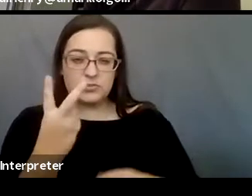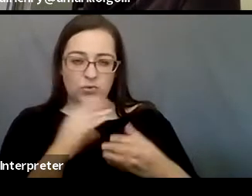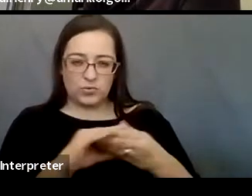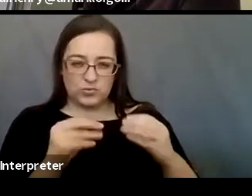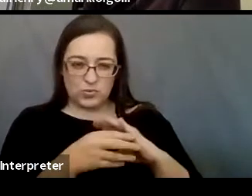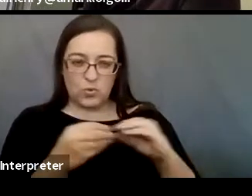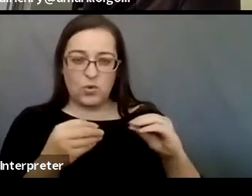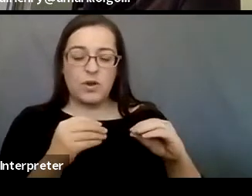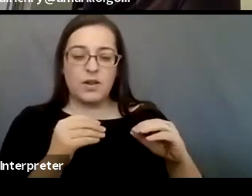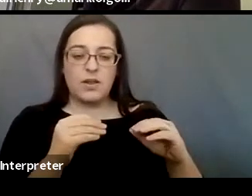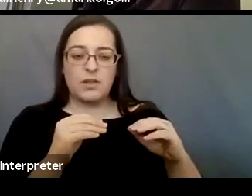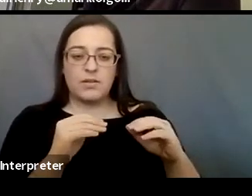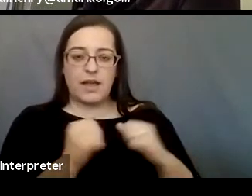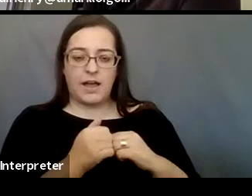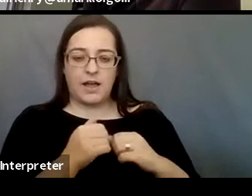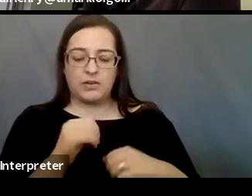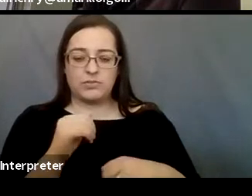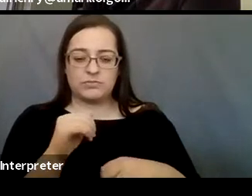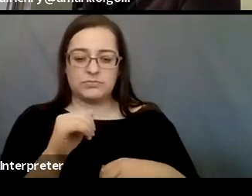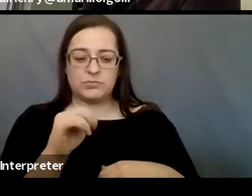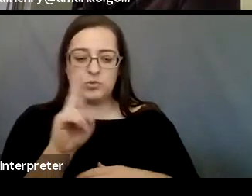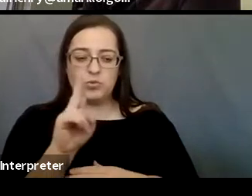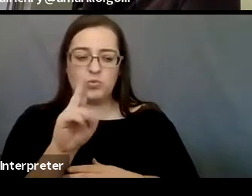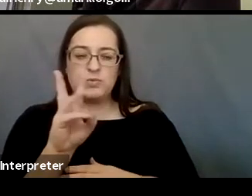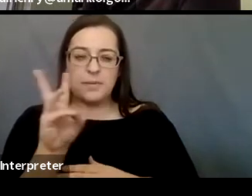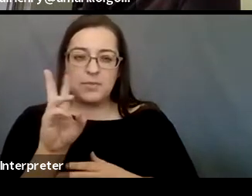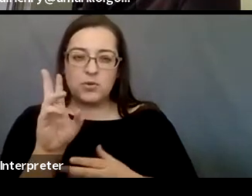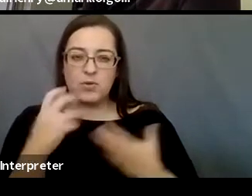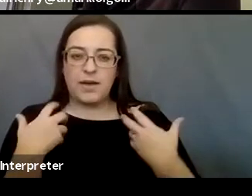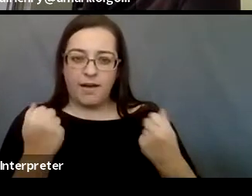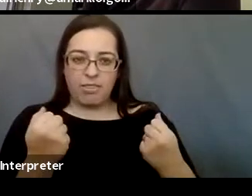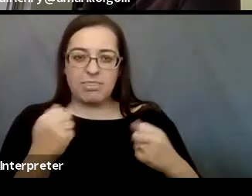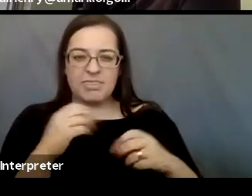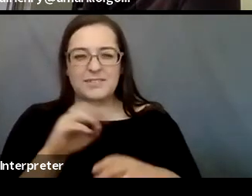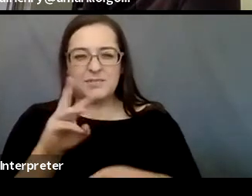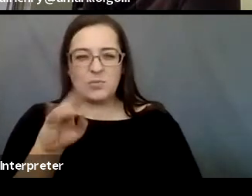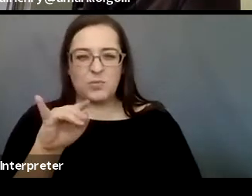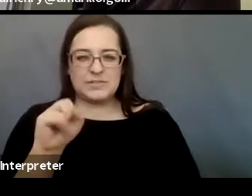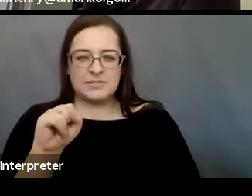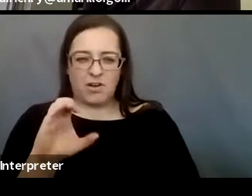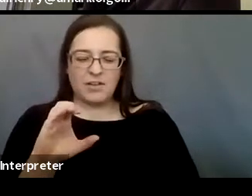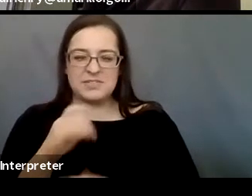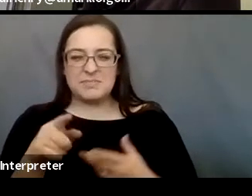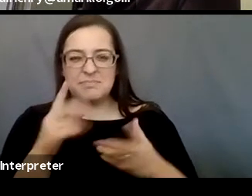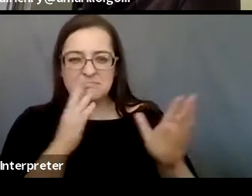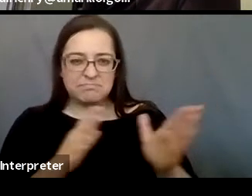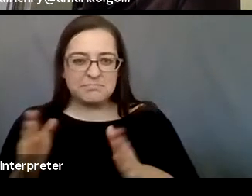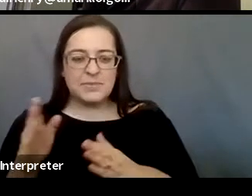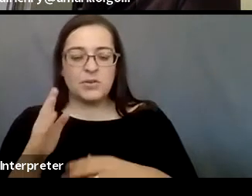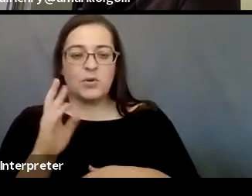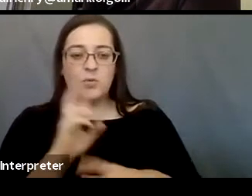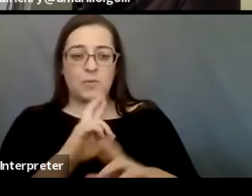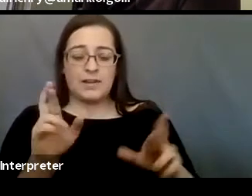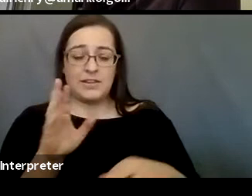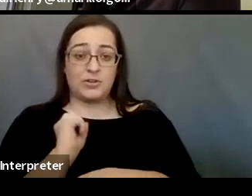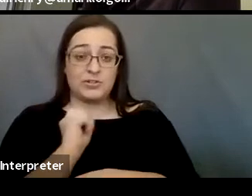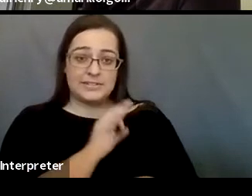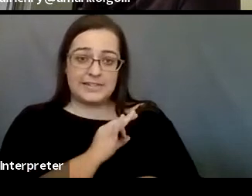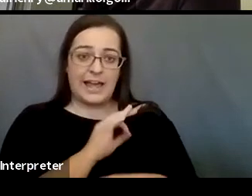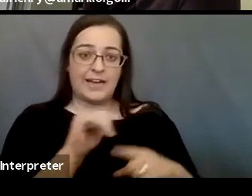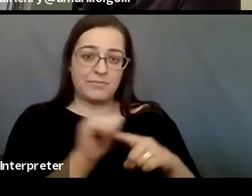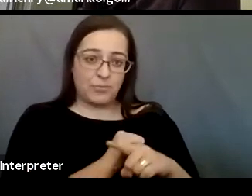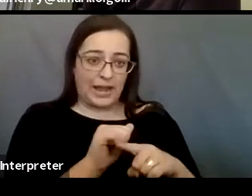how UW Health University Hospital in Wisconsin, they're getting ready for the vaccine, and their staff is actually practicing and